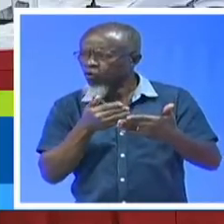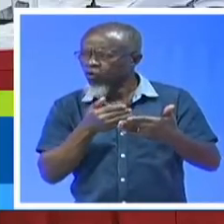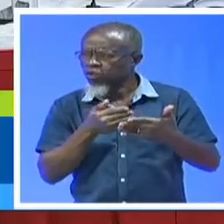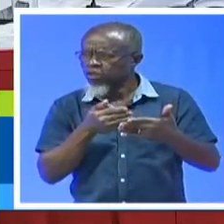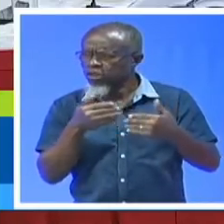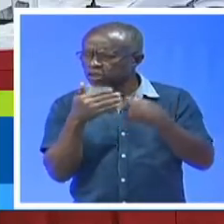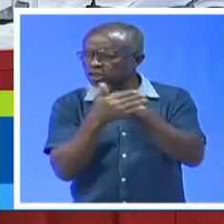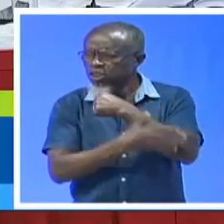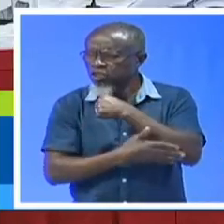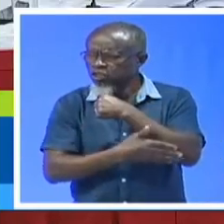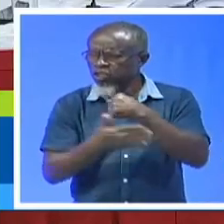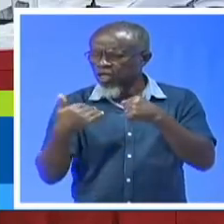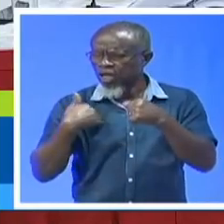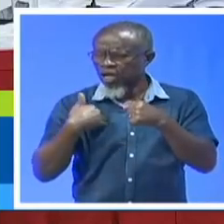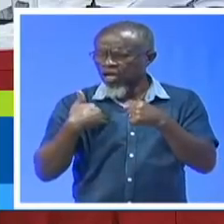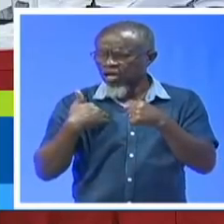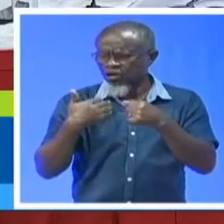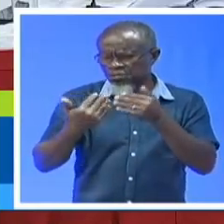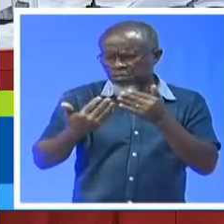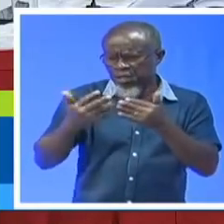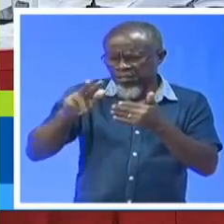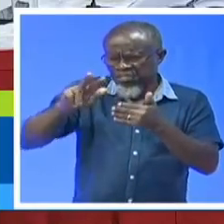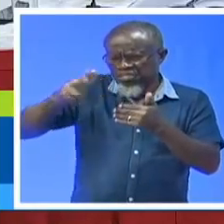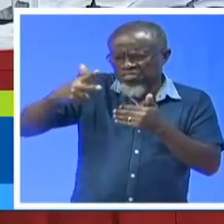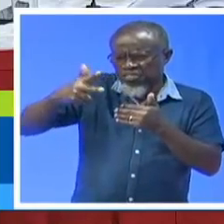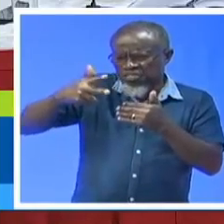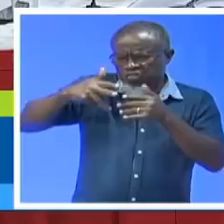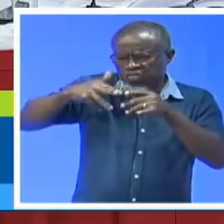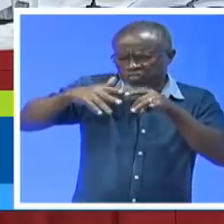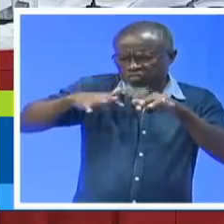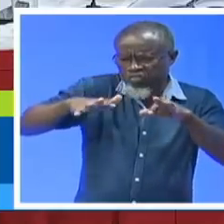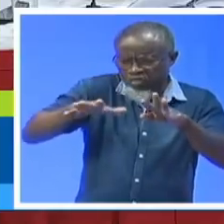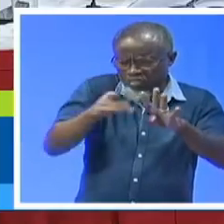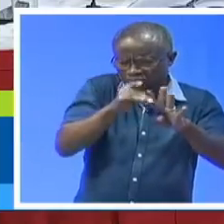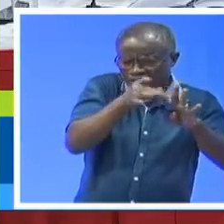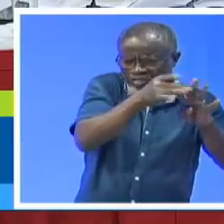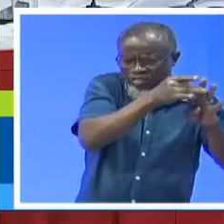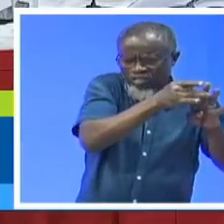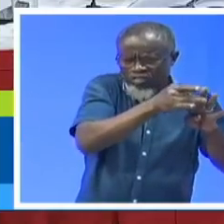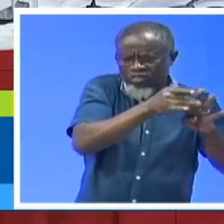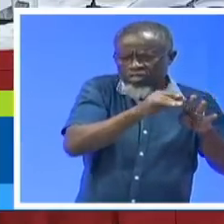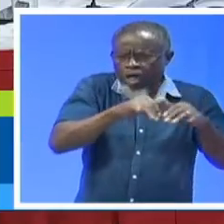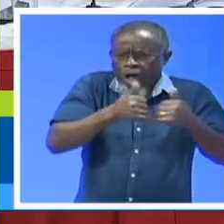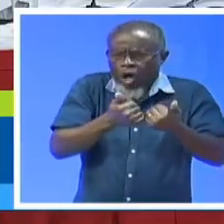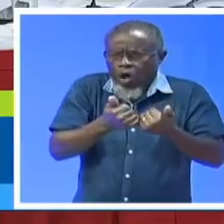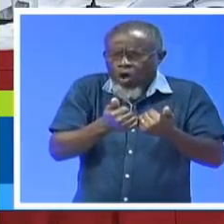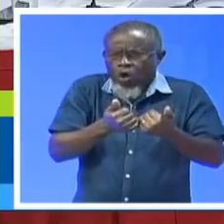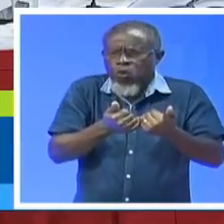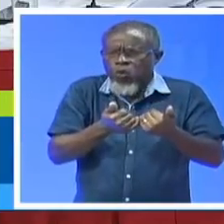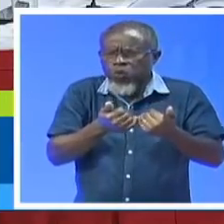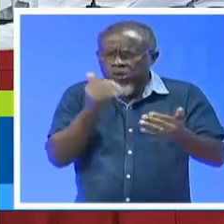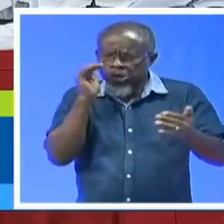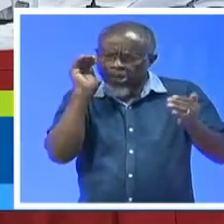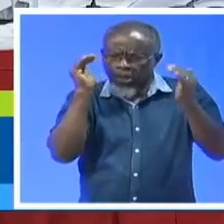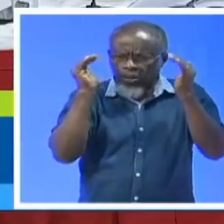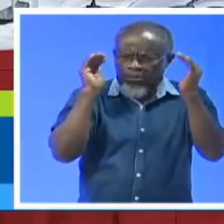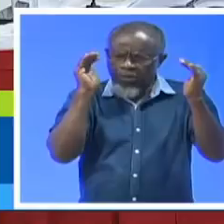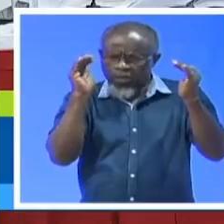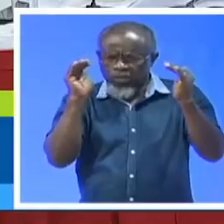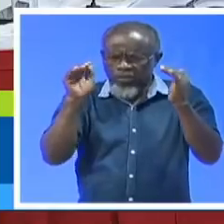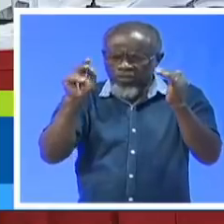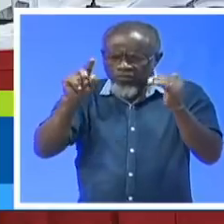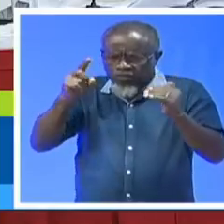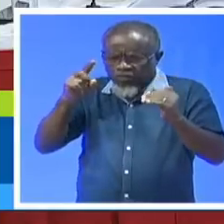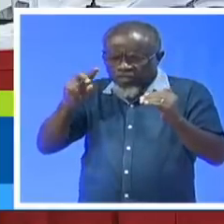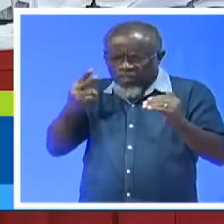currently experiencing a third wave of the COVID-19 virus. How does this wave compare to the first 2 waves? Is it too early to